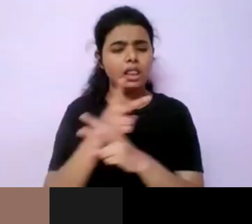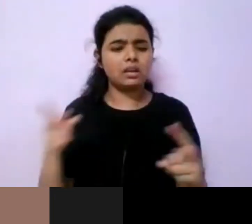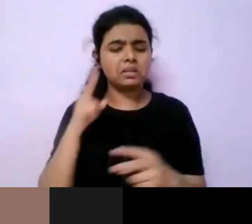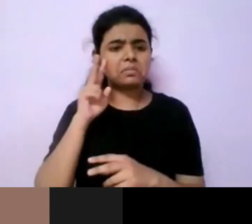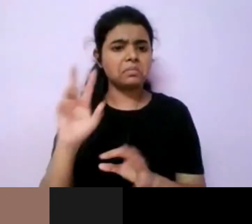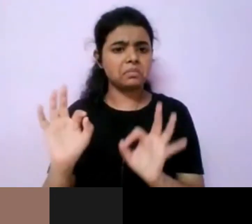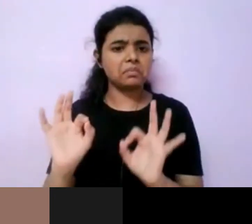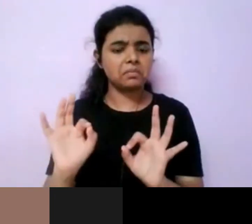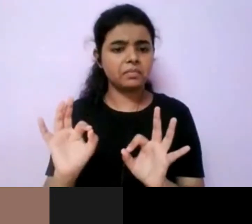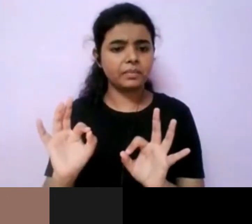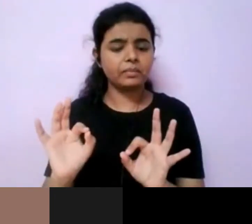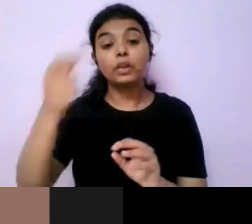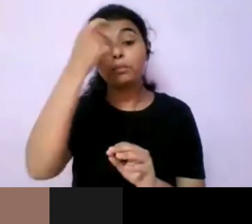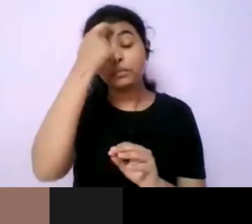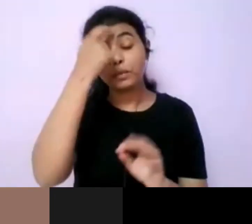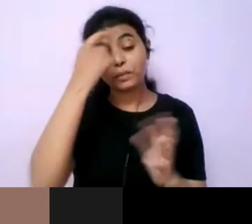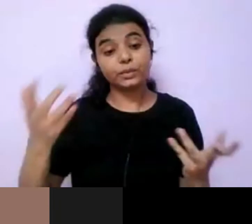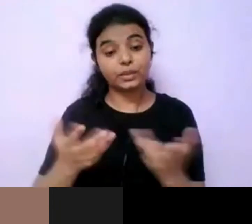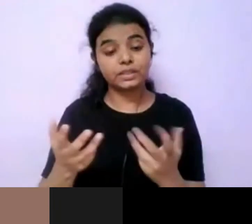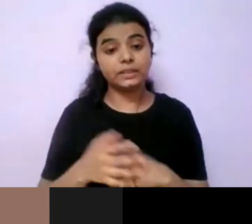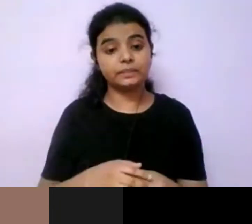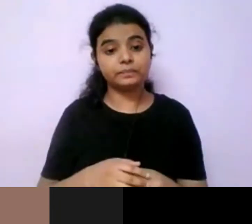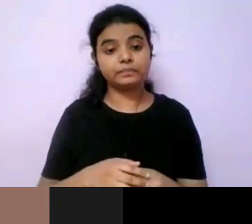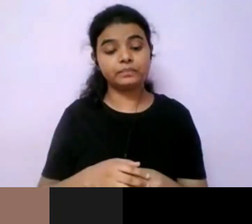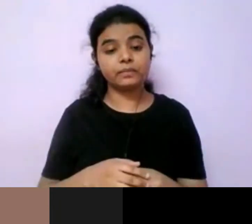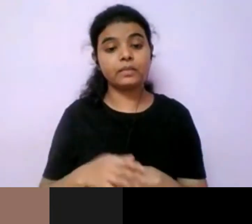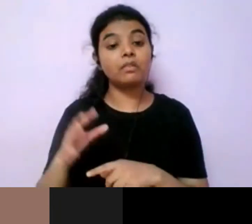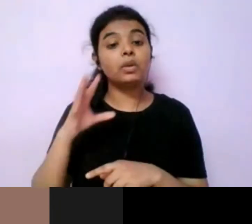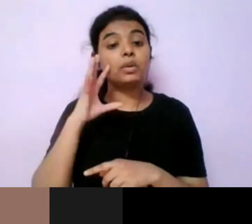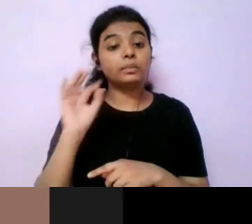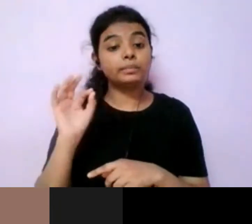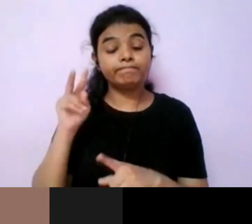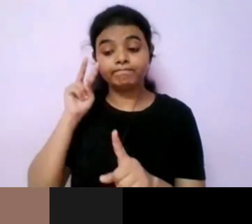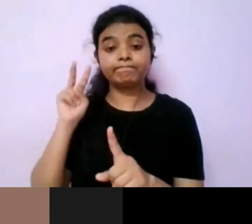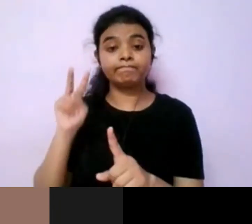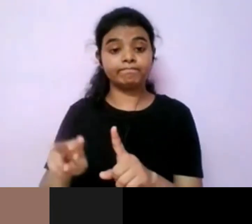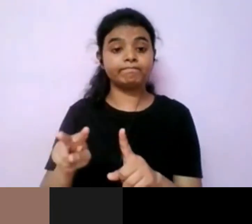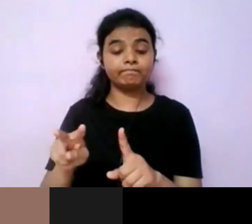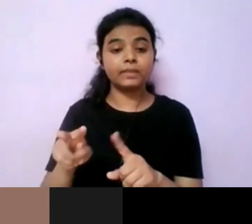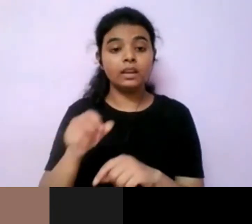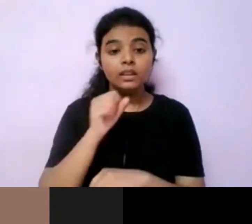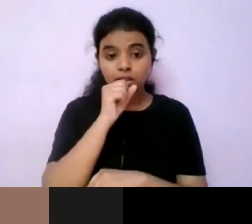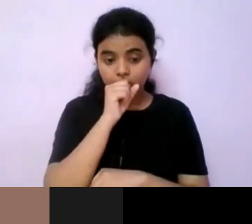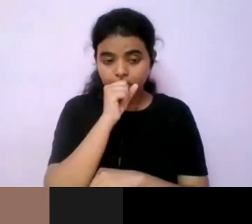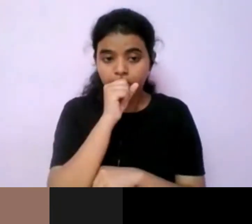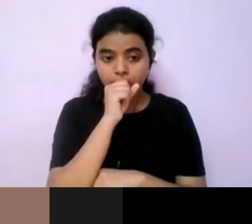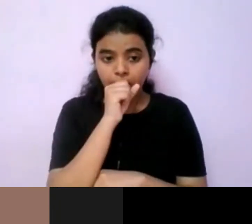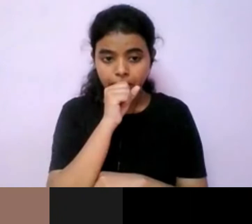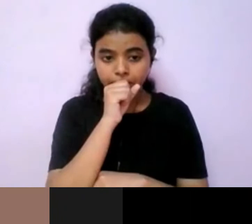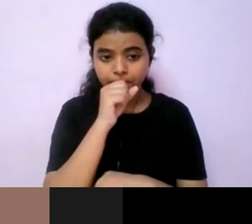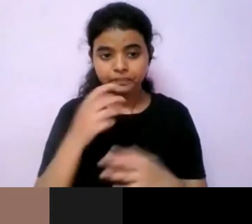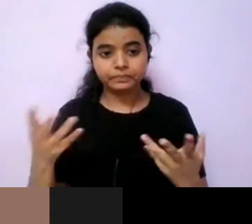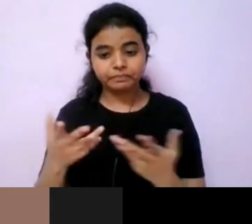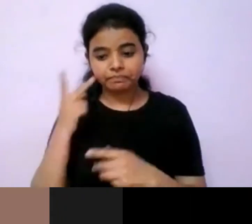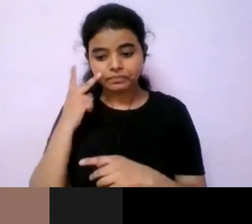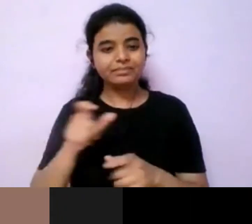But the problem is, of course, and we have to look at, and this allows us what work like that by Bill Hughes and by